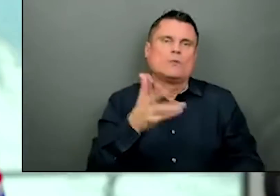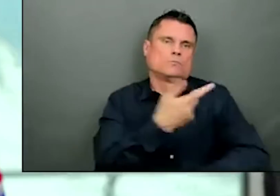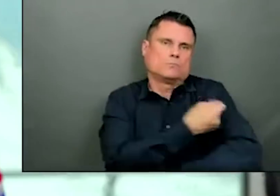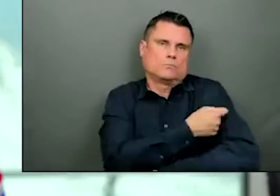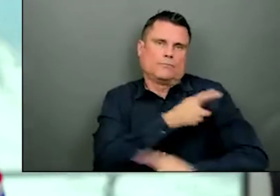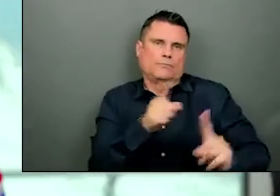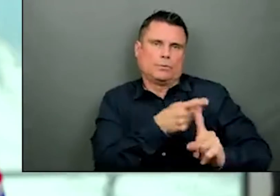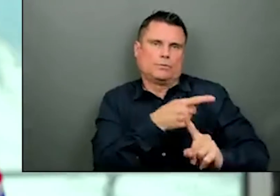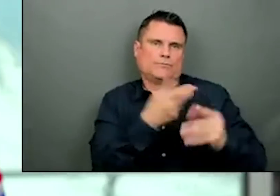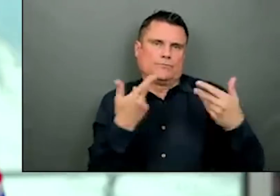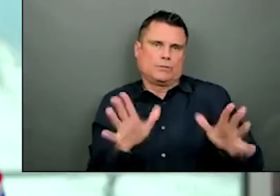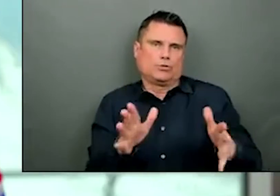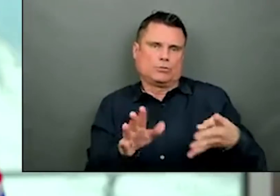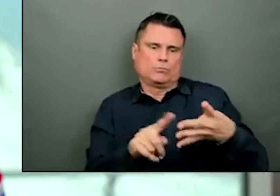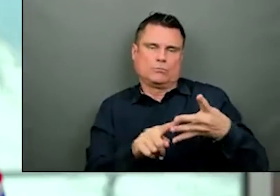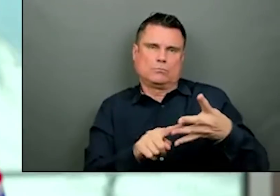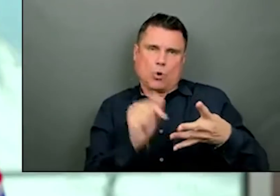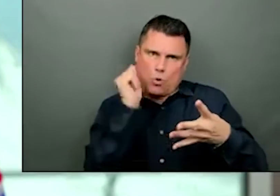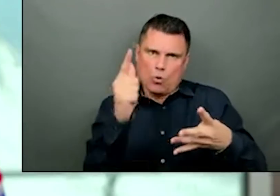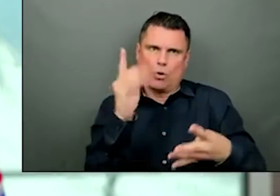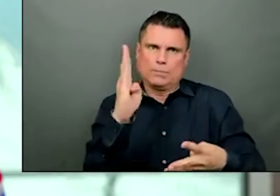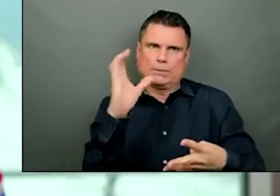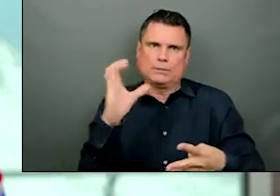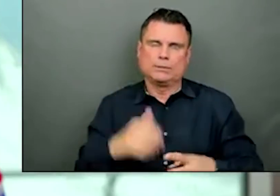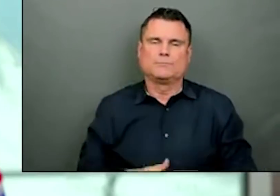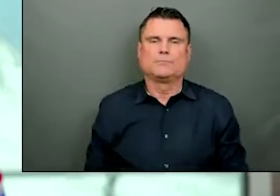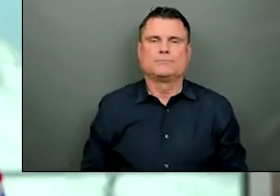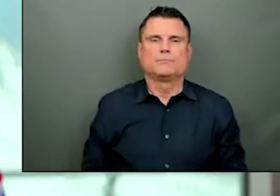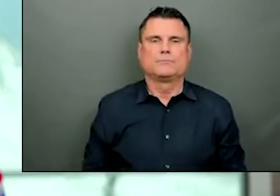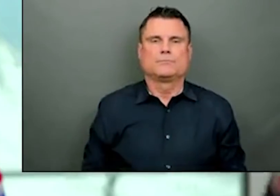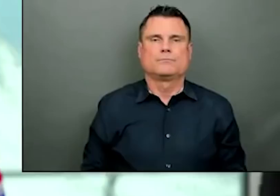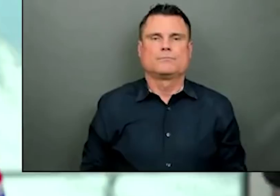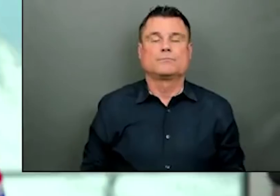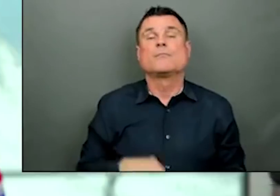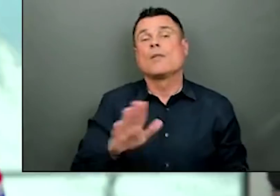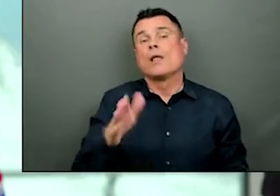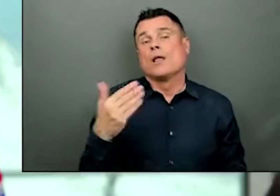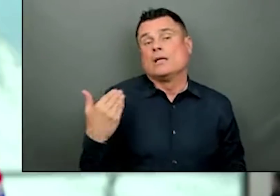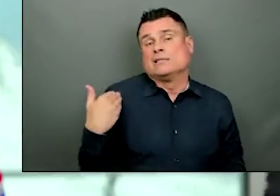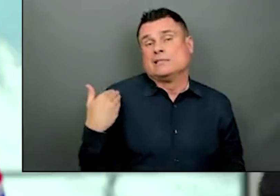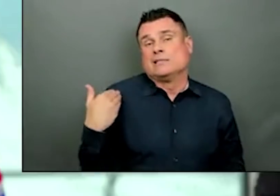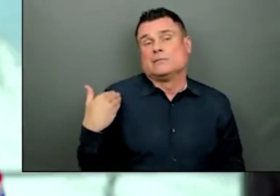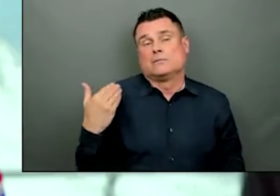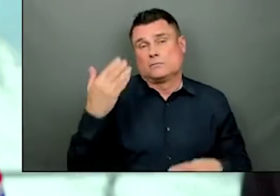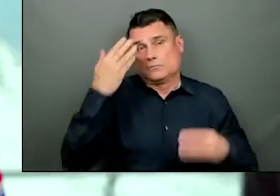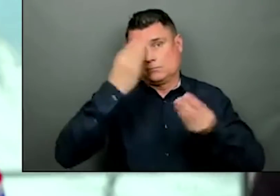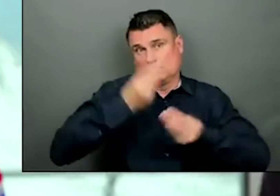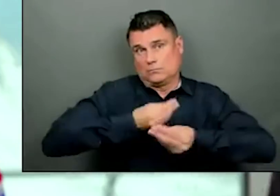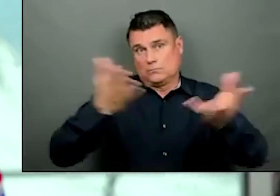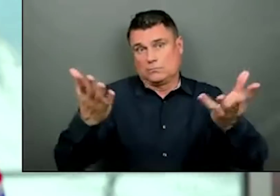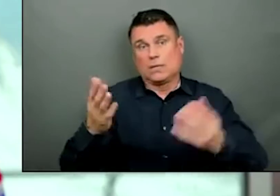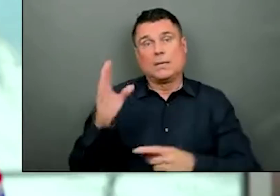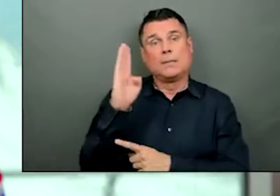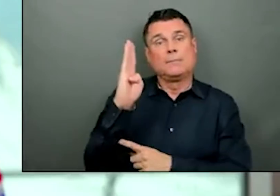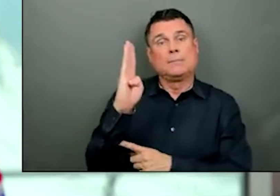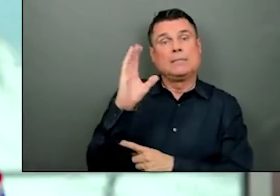the AstraZeneca vaccines for those under the age of 55. And how that may impact the immunization